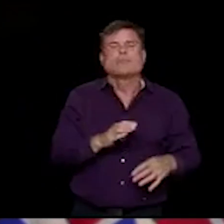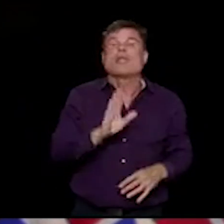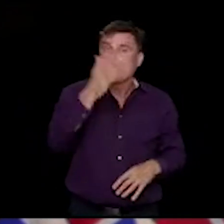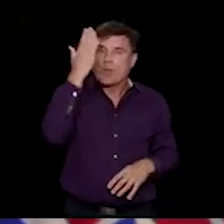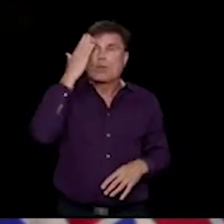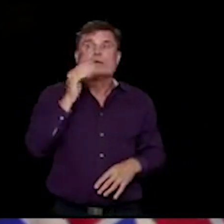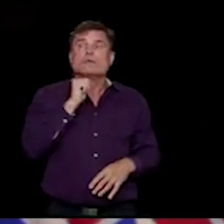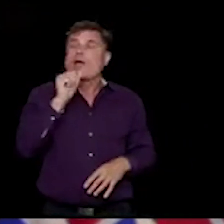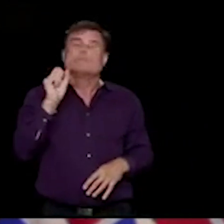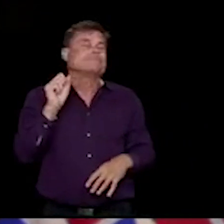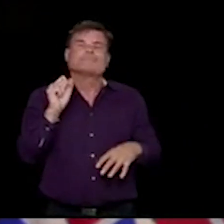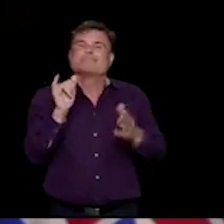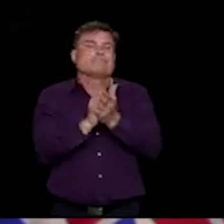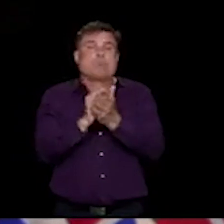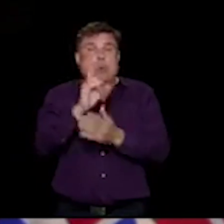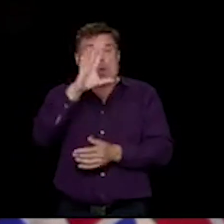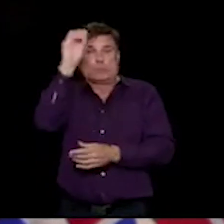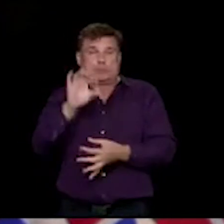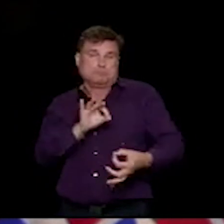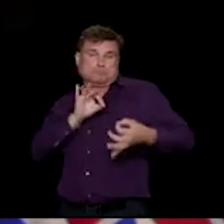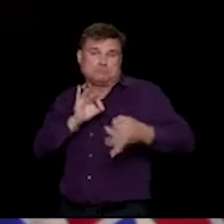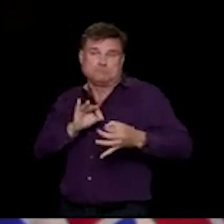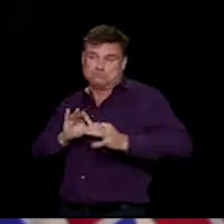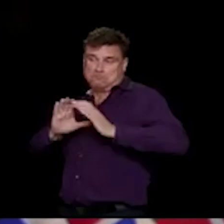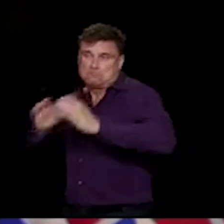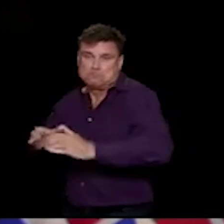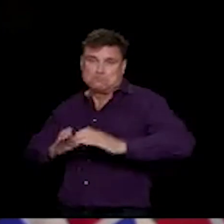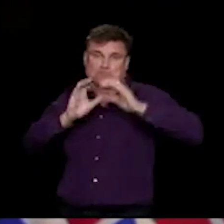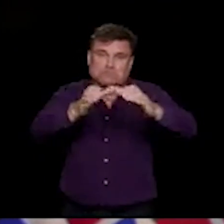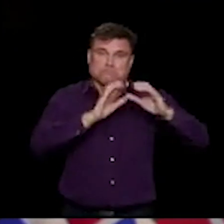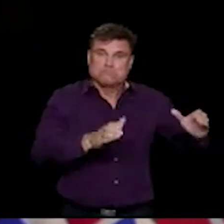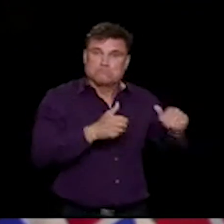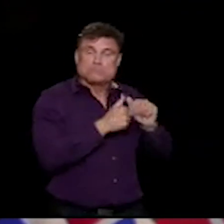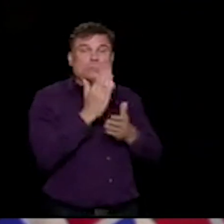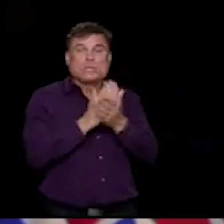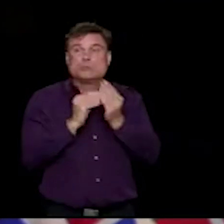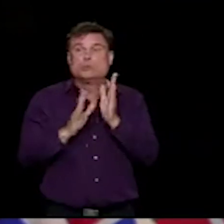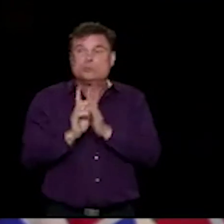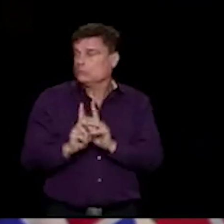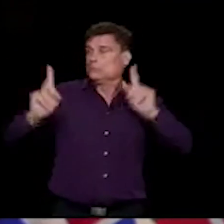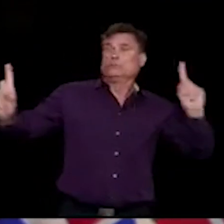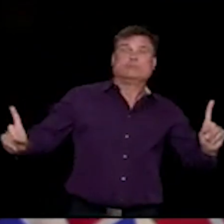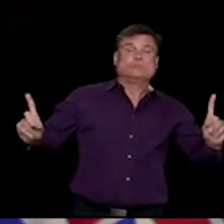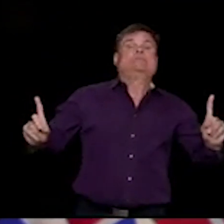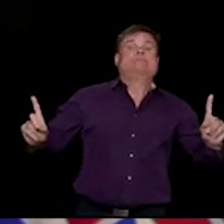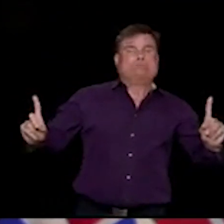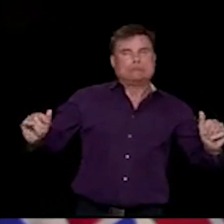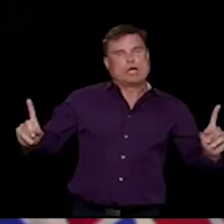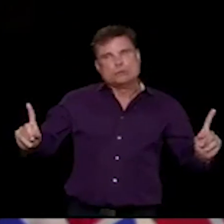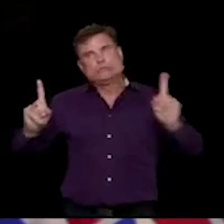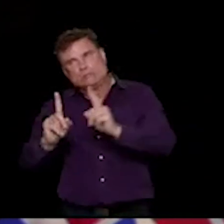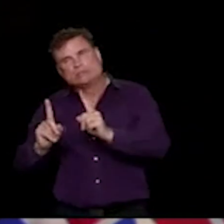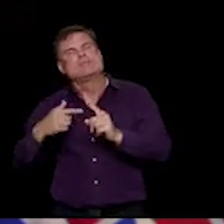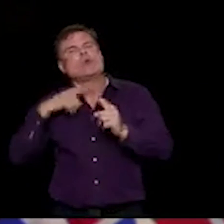all times in schools, so we're going to make sure that the risk periods are small and only with a small number of groups, or